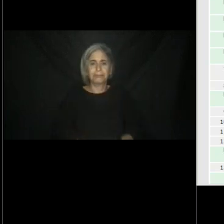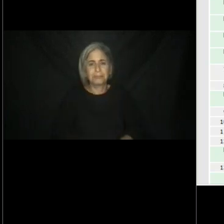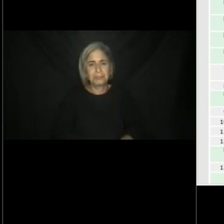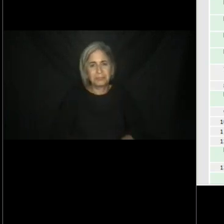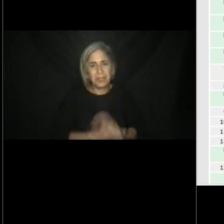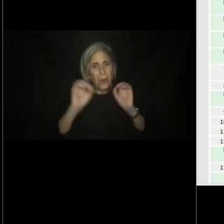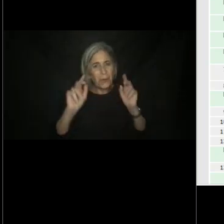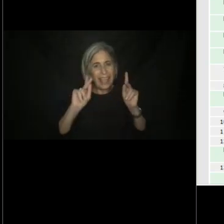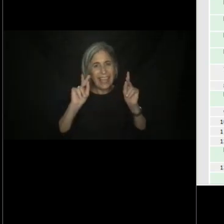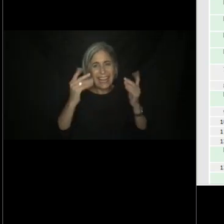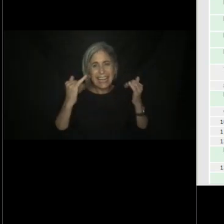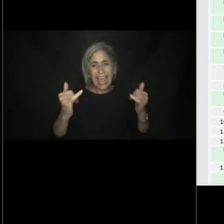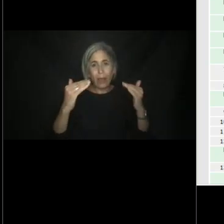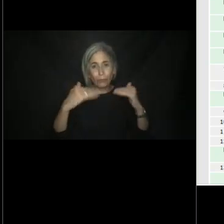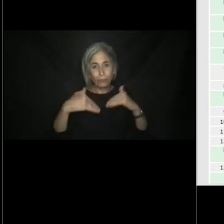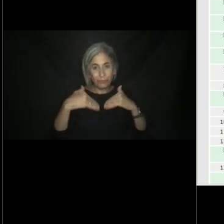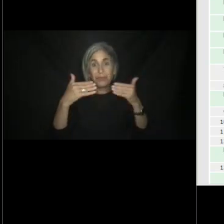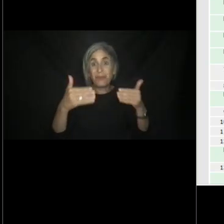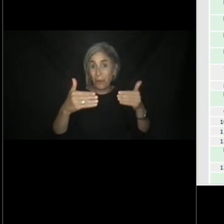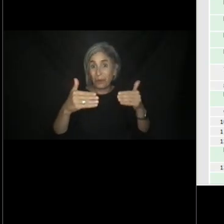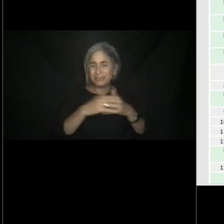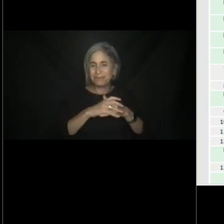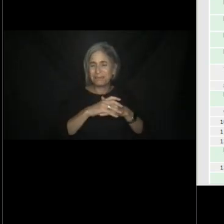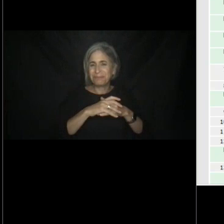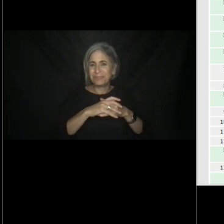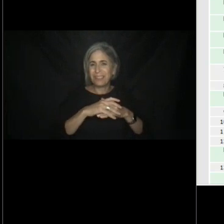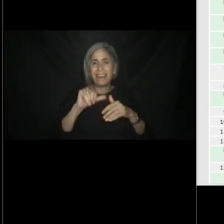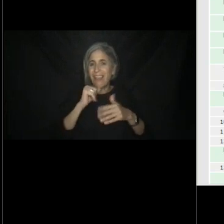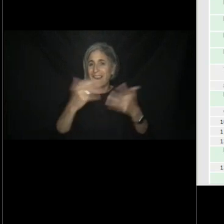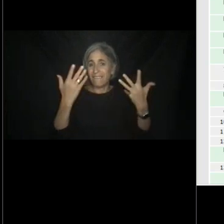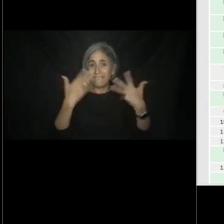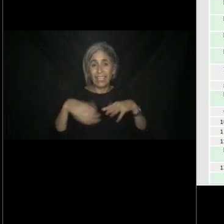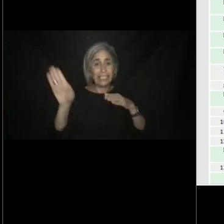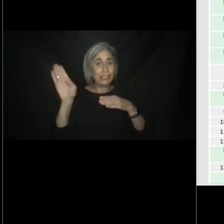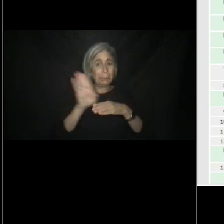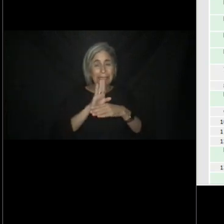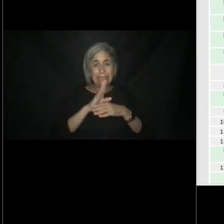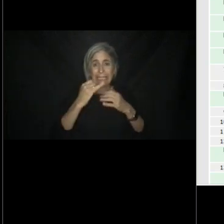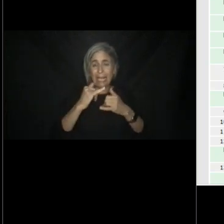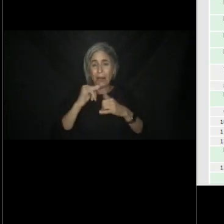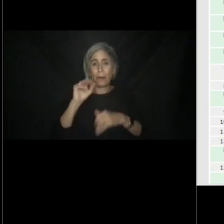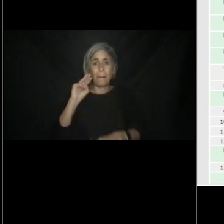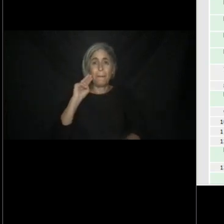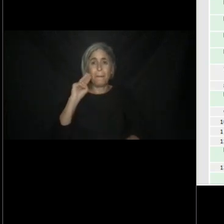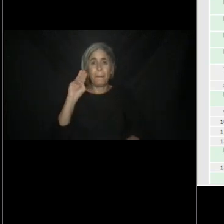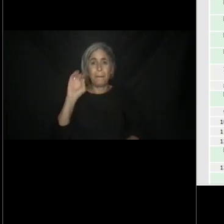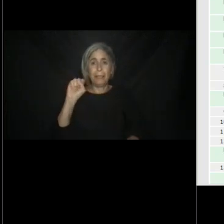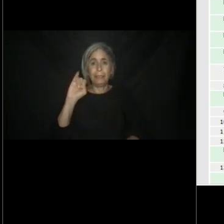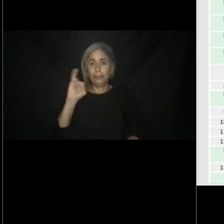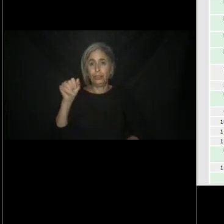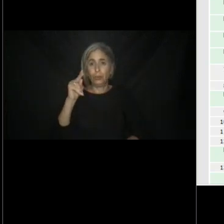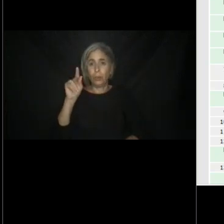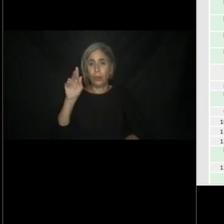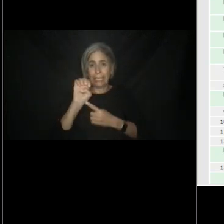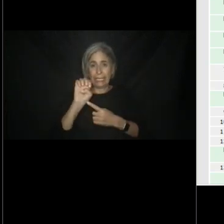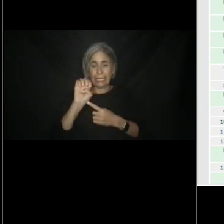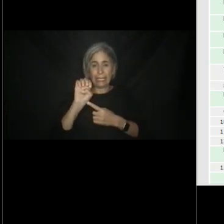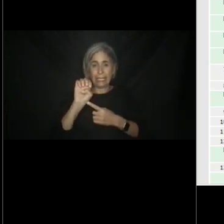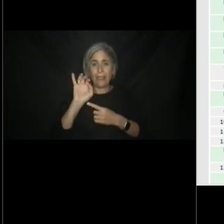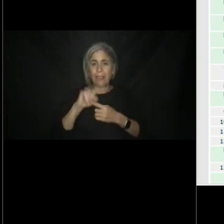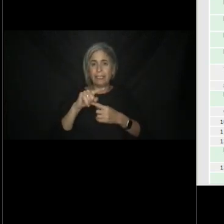All right, now we're going to move forward to unfinished business, Miss Julie. And this is